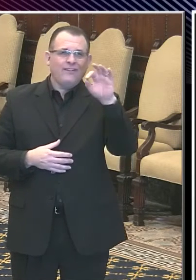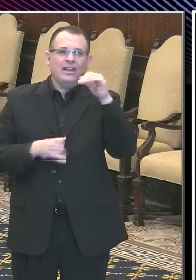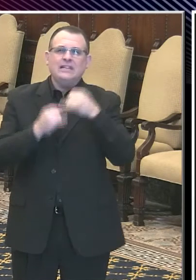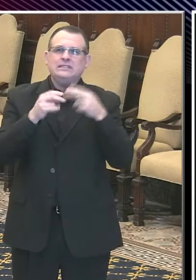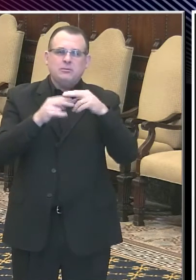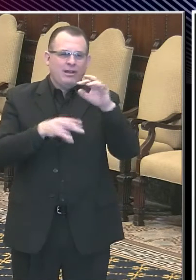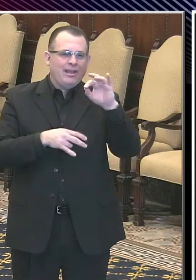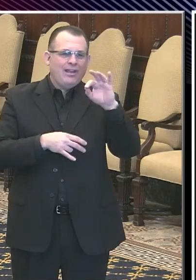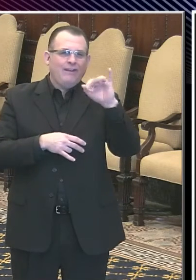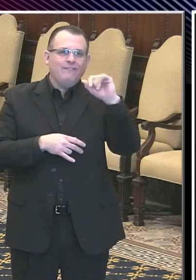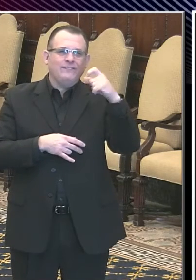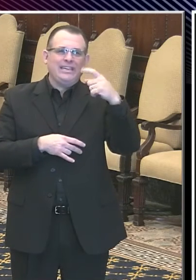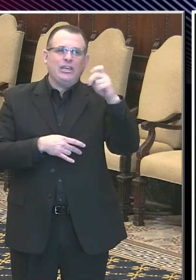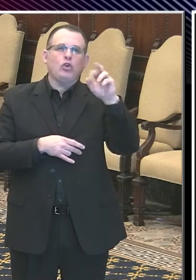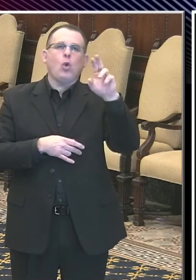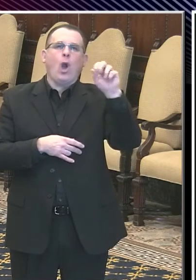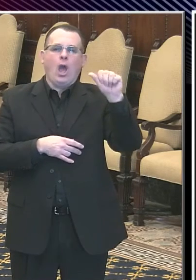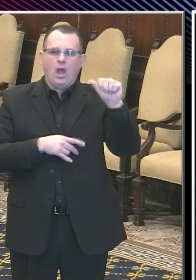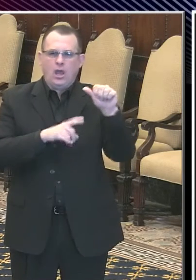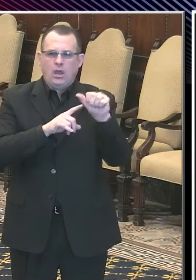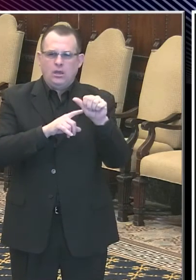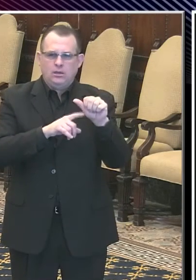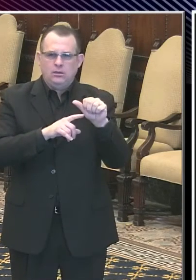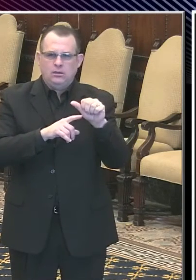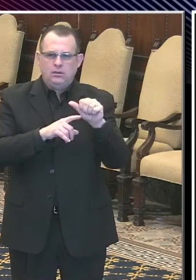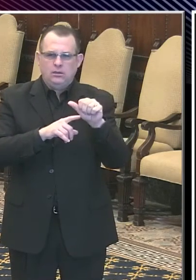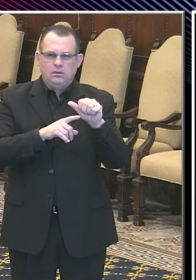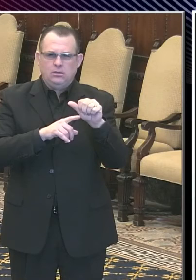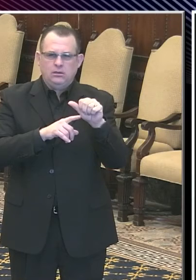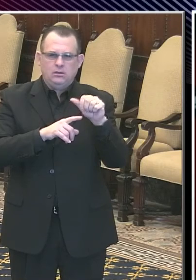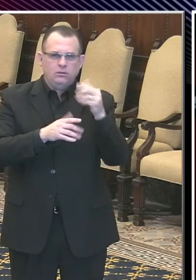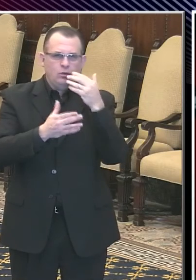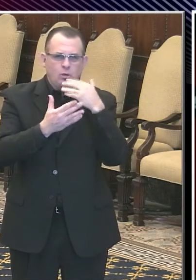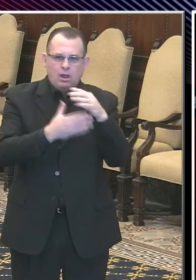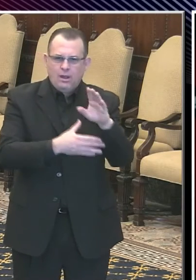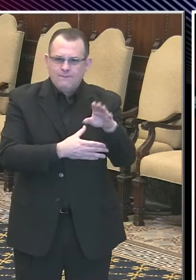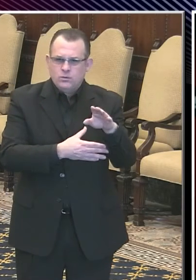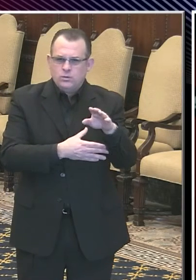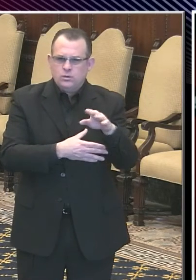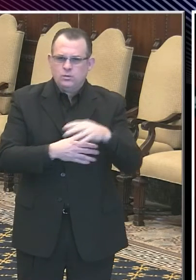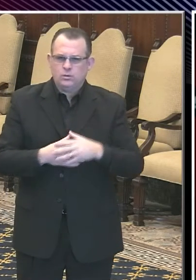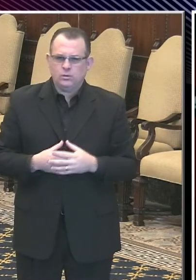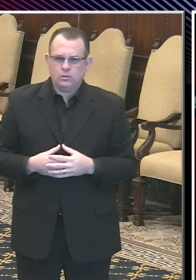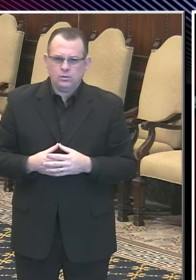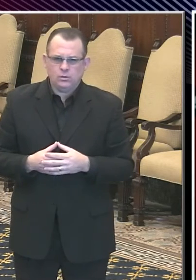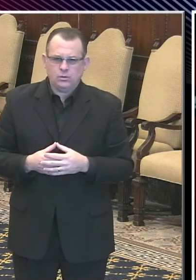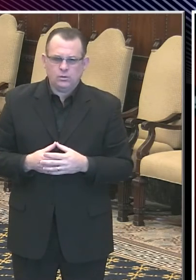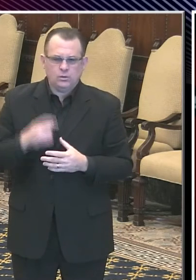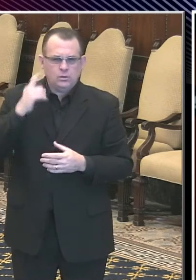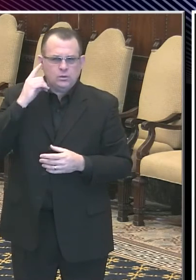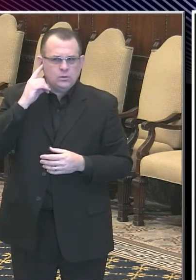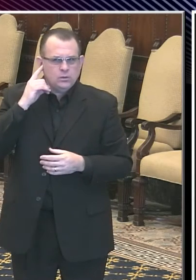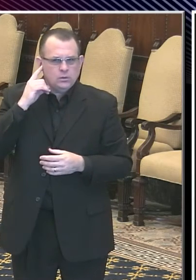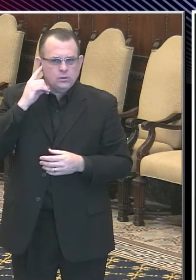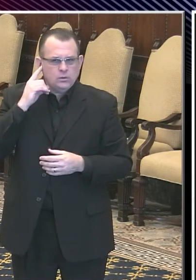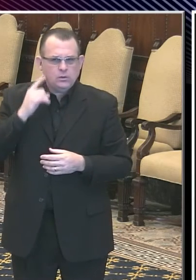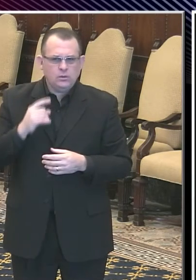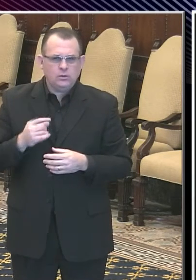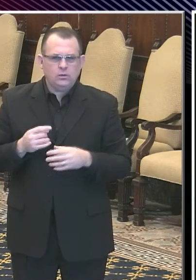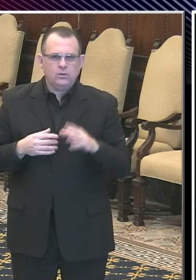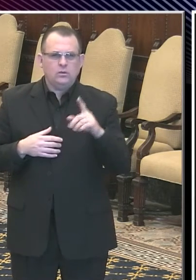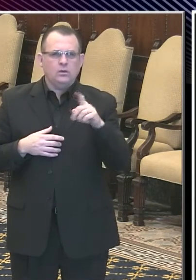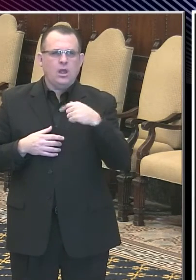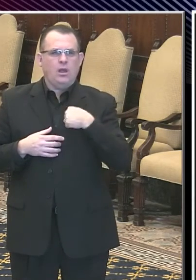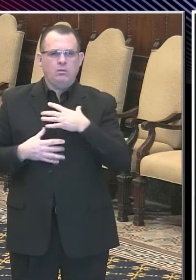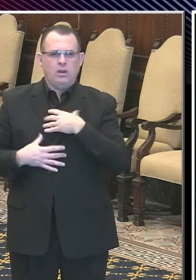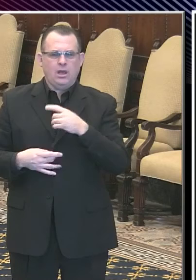Hello, good afternoon, Mayor. I would like to ask about. Startis. Yeah, okay. I would like to